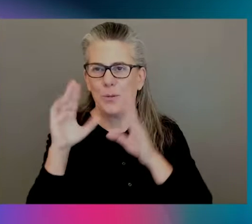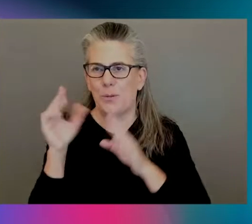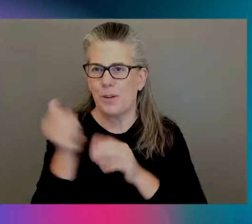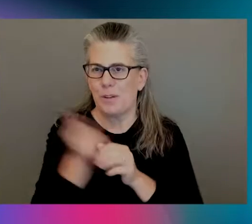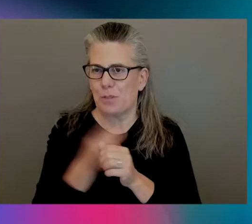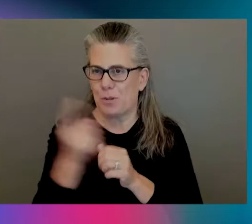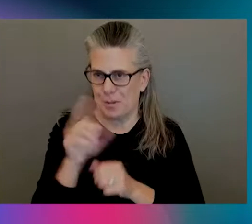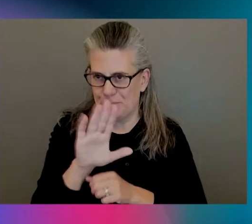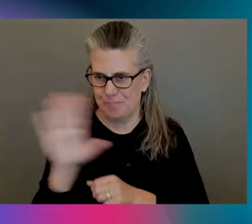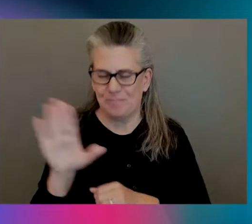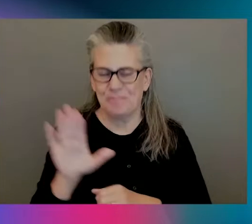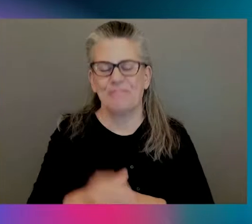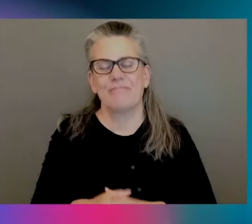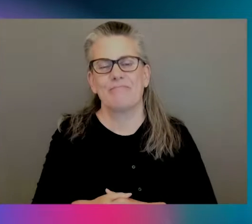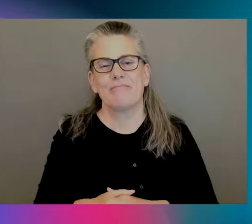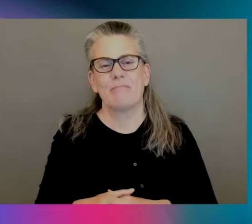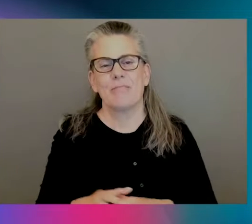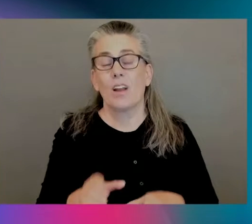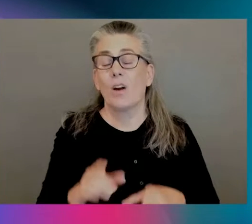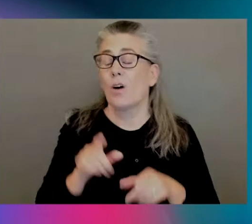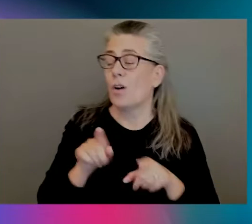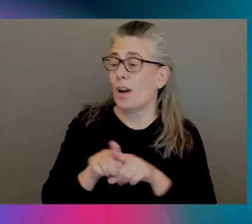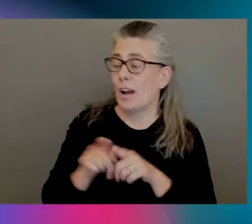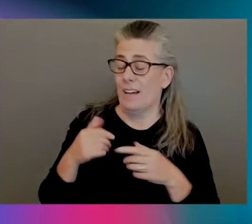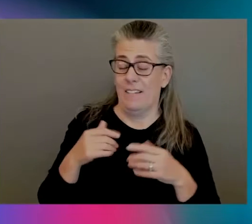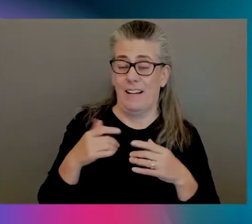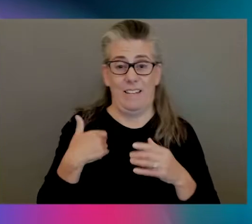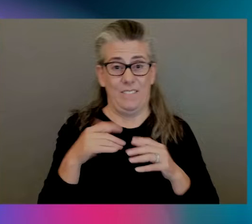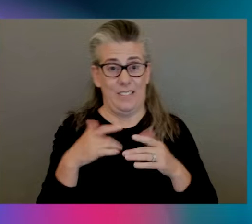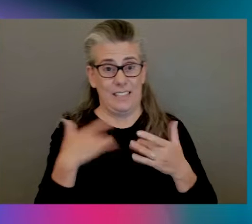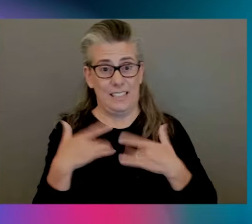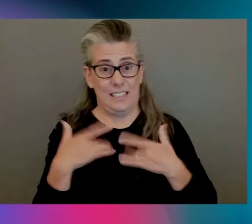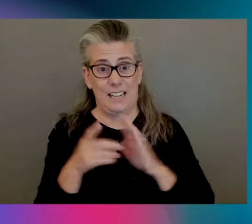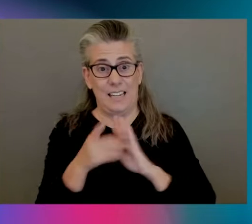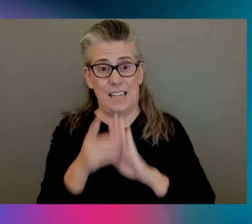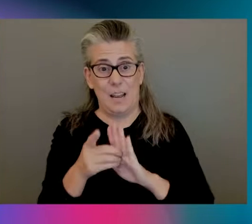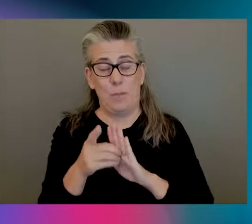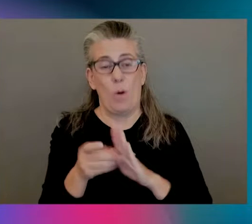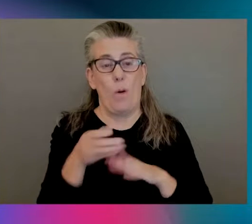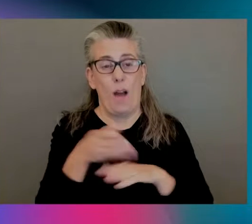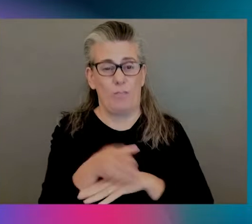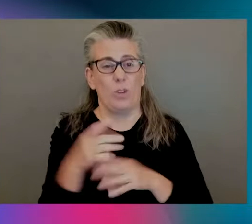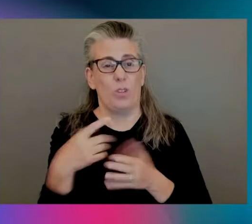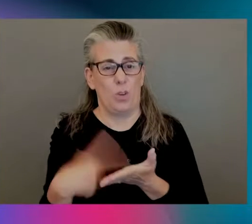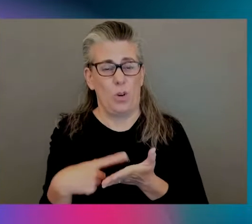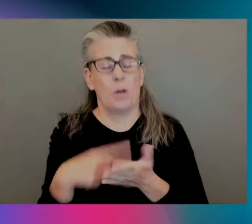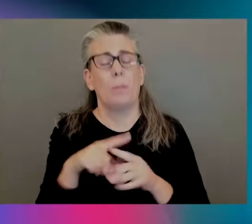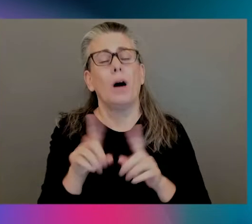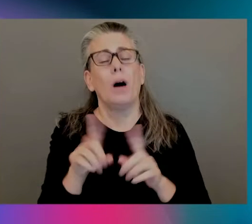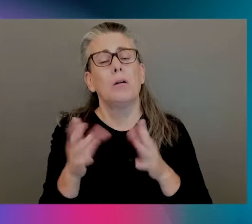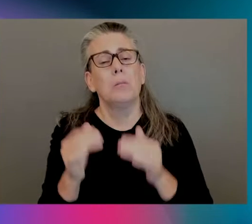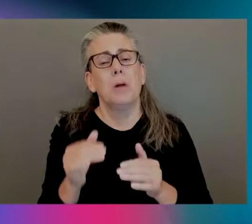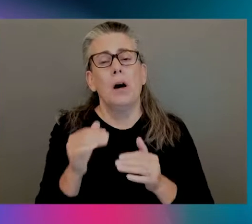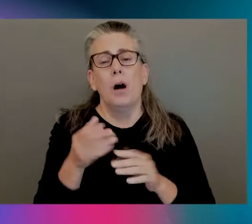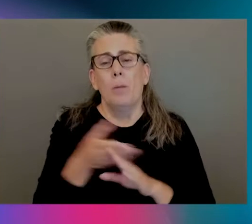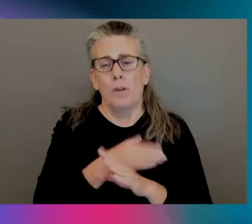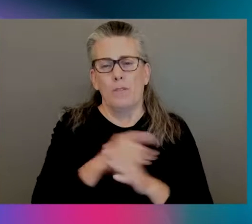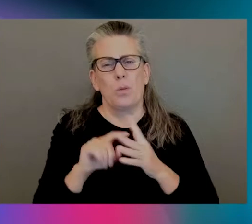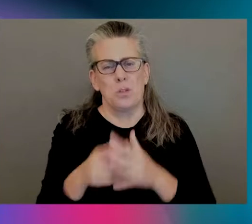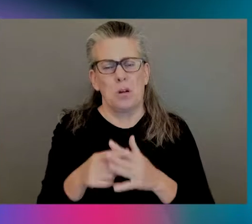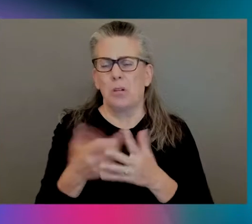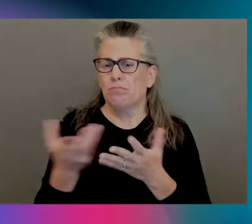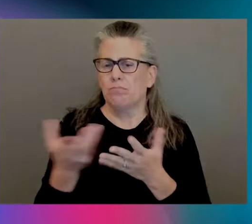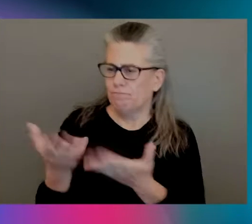we have quite an exciting demo to follow up. But before we get started and dive deep, why don't you tell us what we are going to talk about